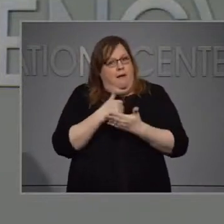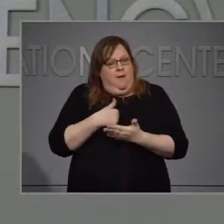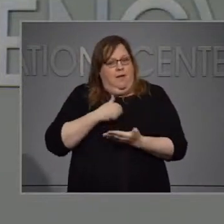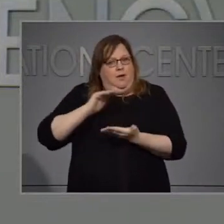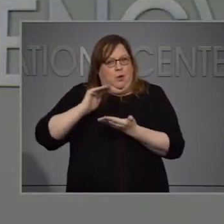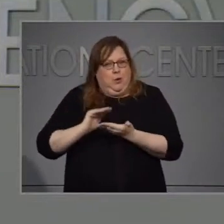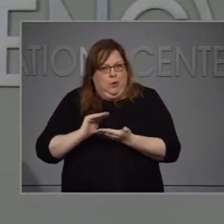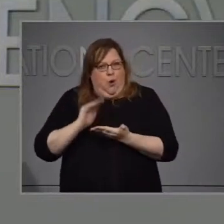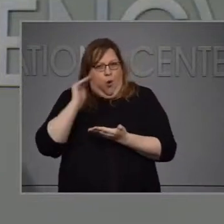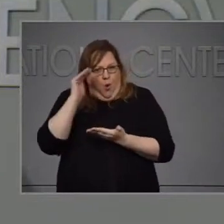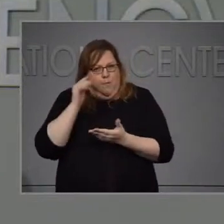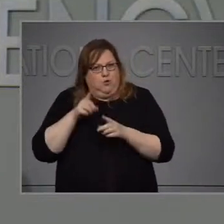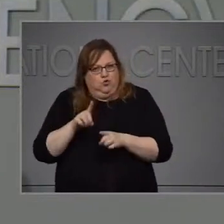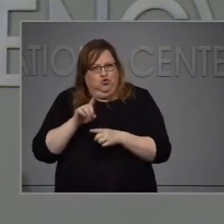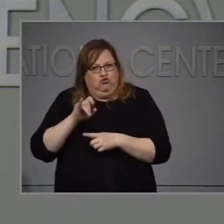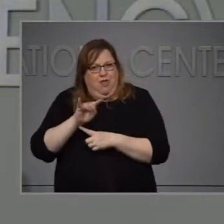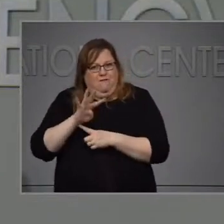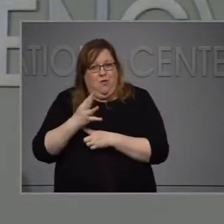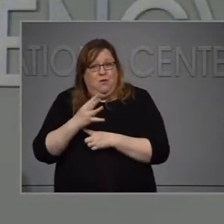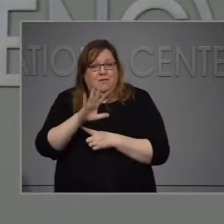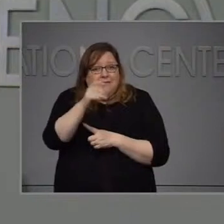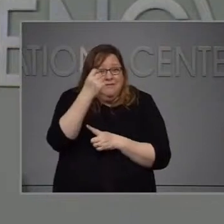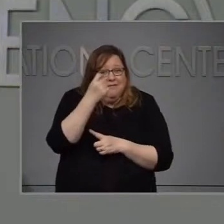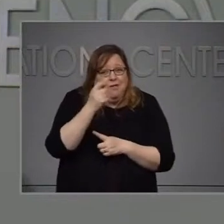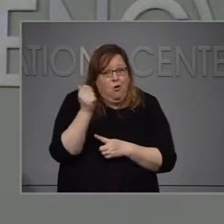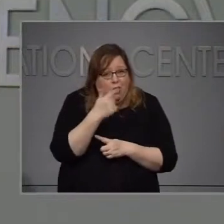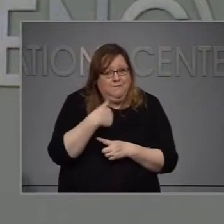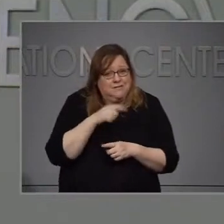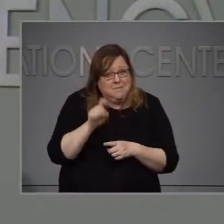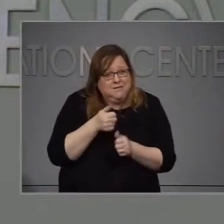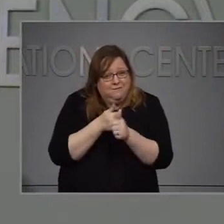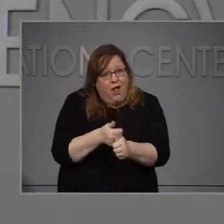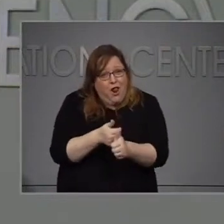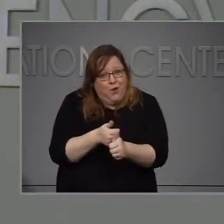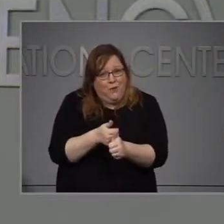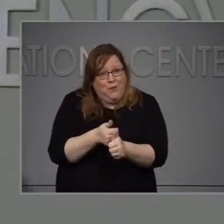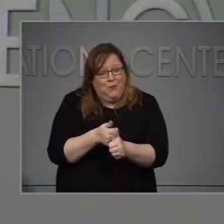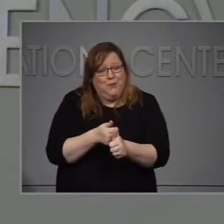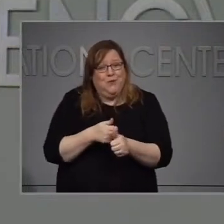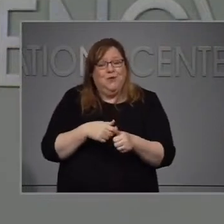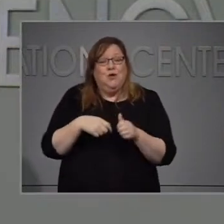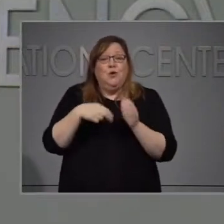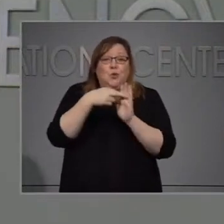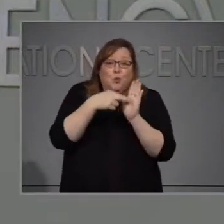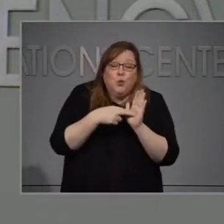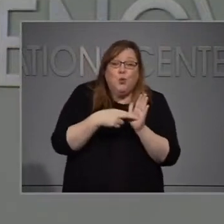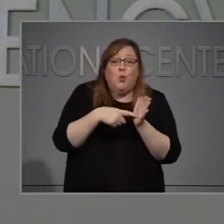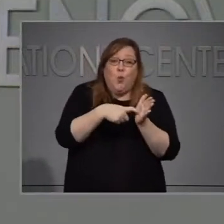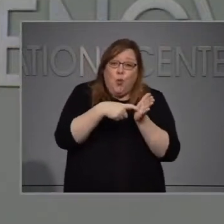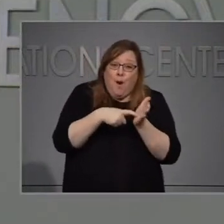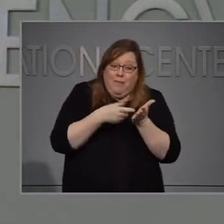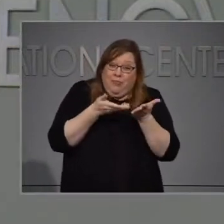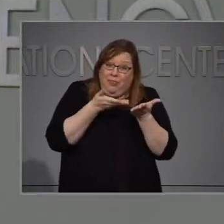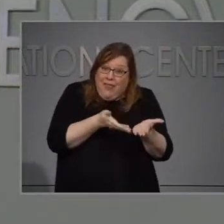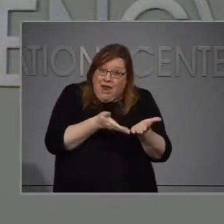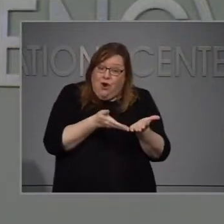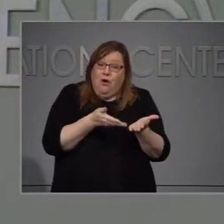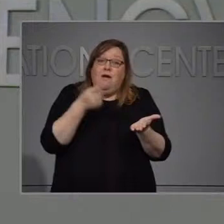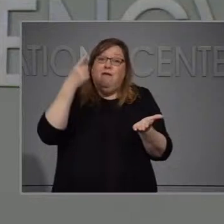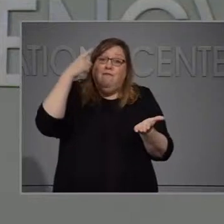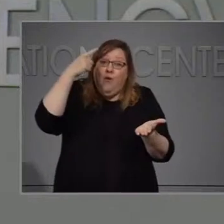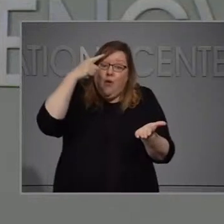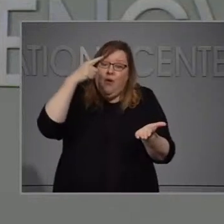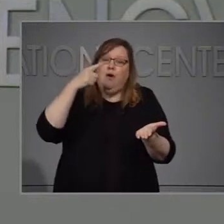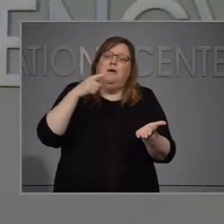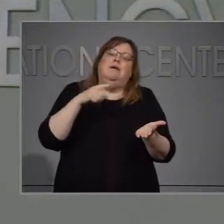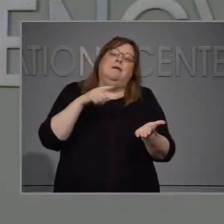it means we actually all have to work together. I think the restrictions and the rules in place are the things that are necessary to keep the virus